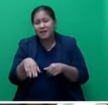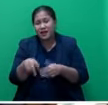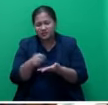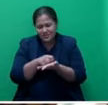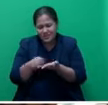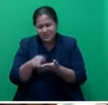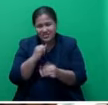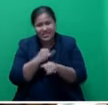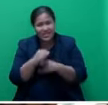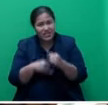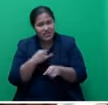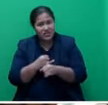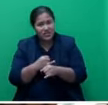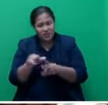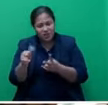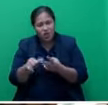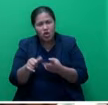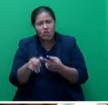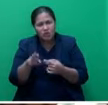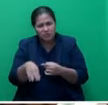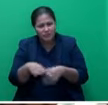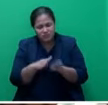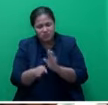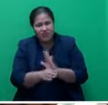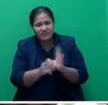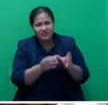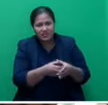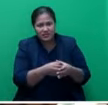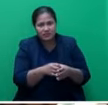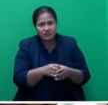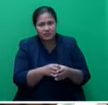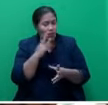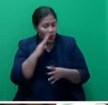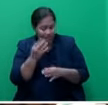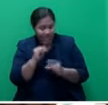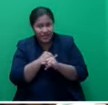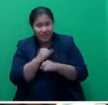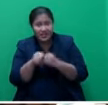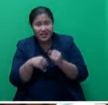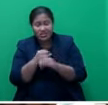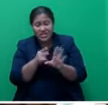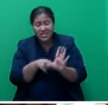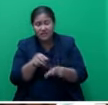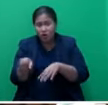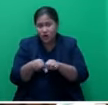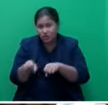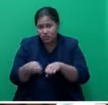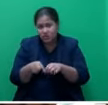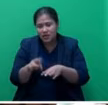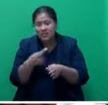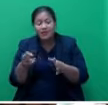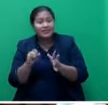also a member in the private sector. We went, when it was the International Year of Corruption, the then SDL government